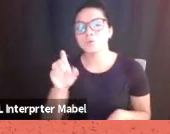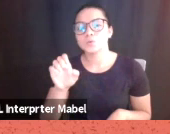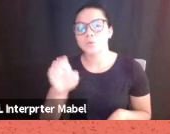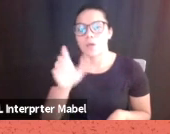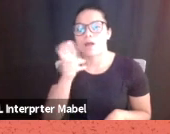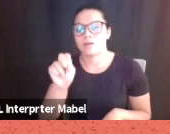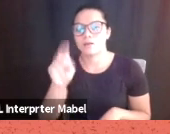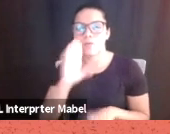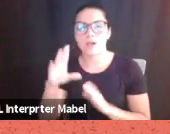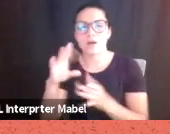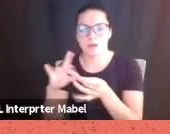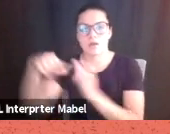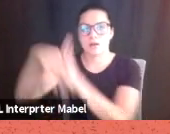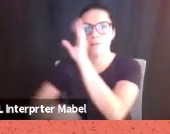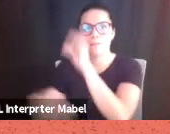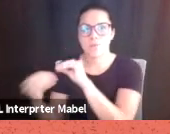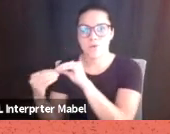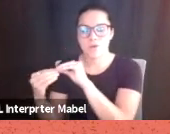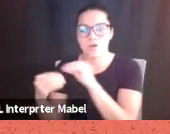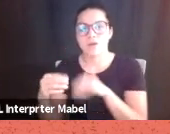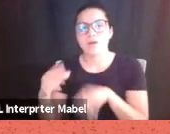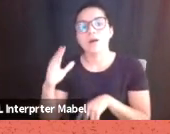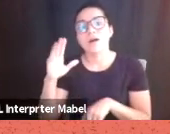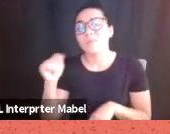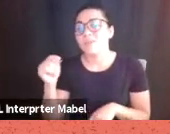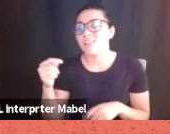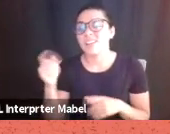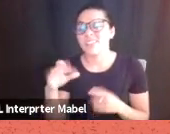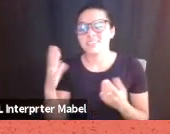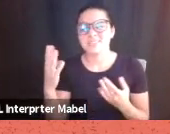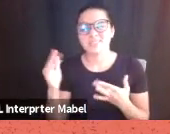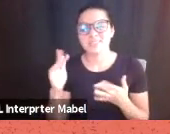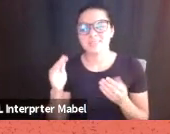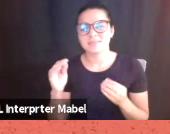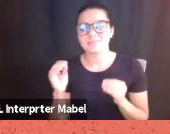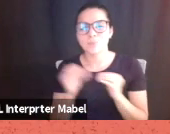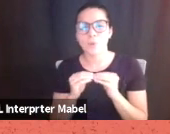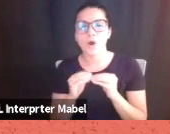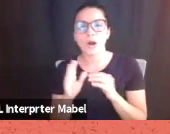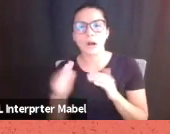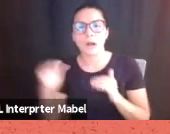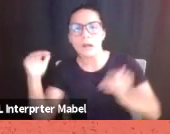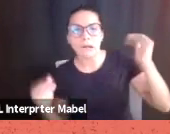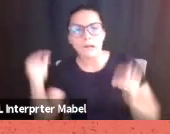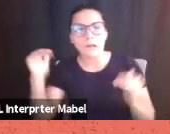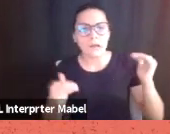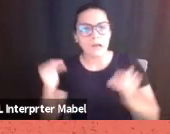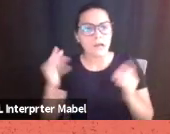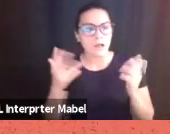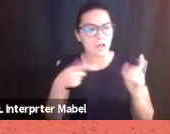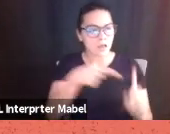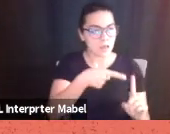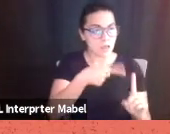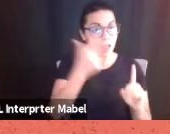bit deeper, but it's one of the very much like pendulums of like everyone needs to have a voice, but making sure that every single voice is